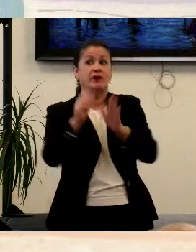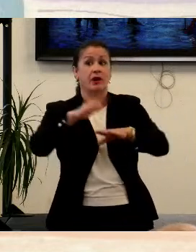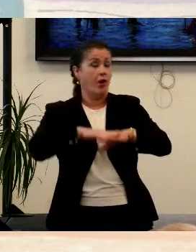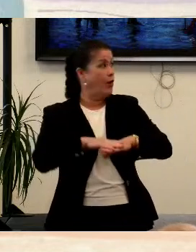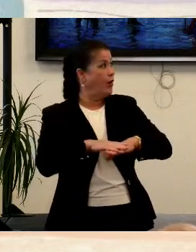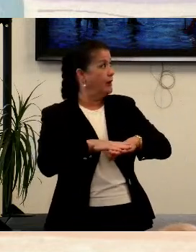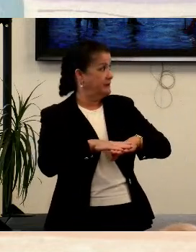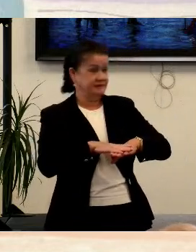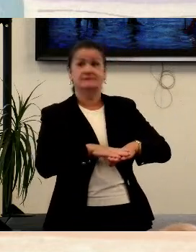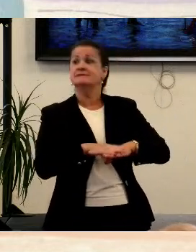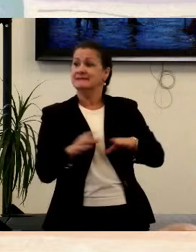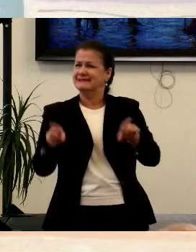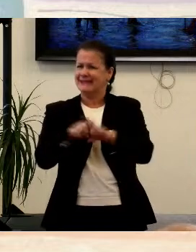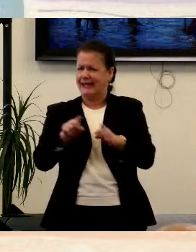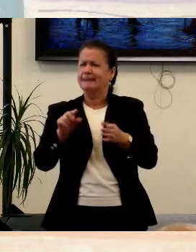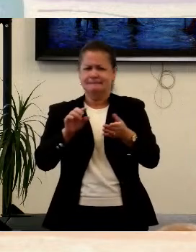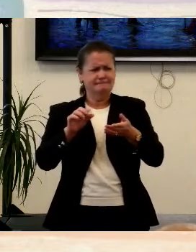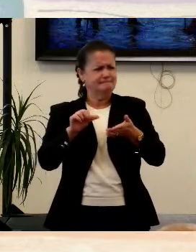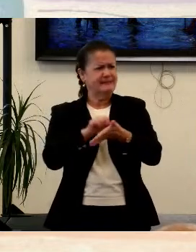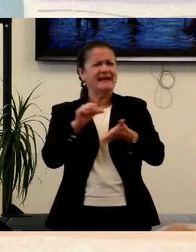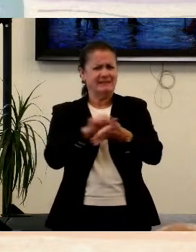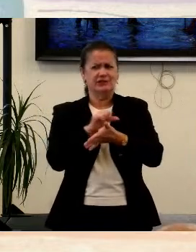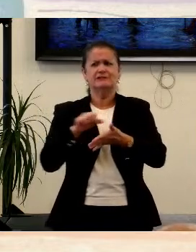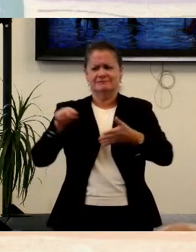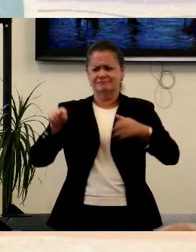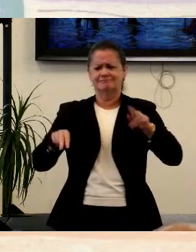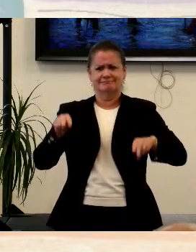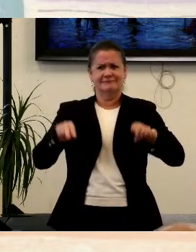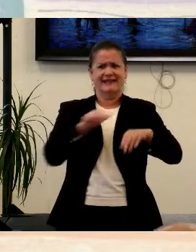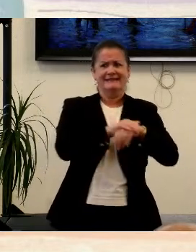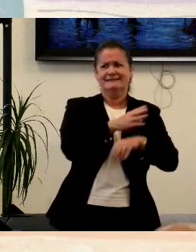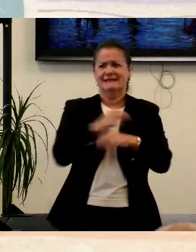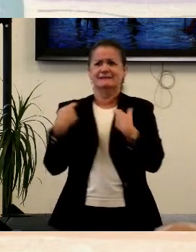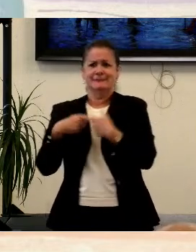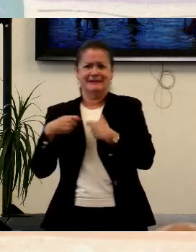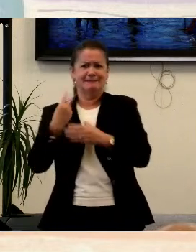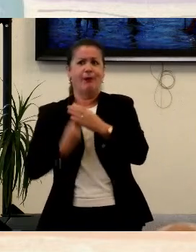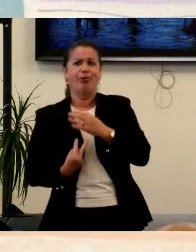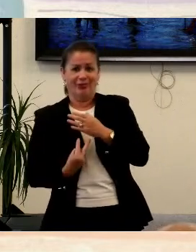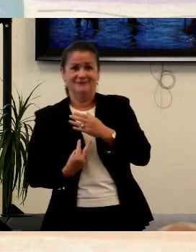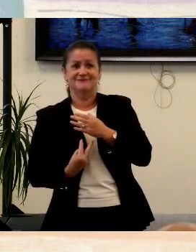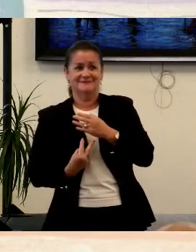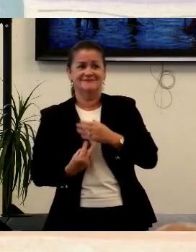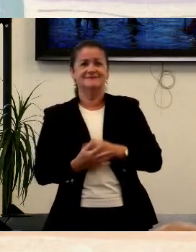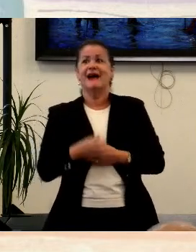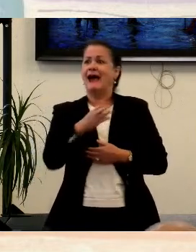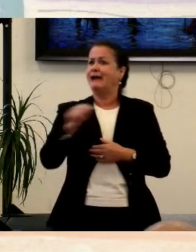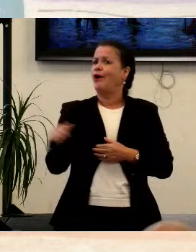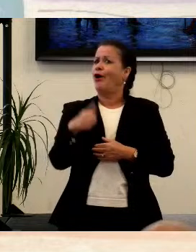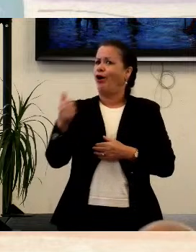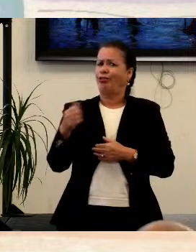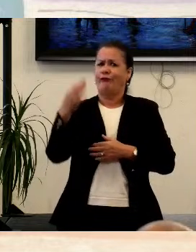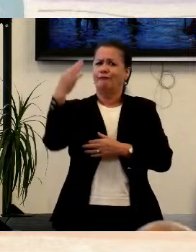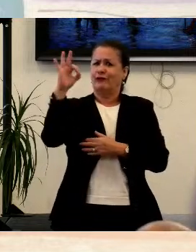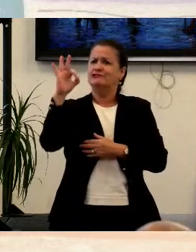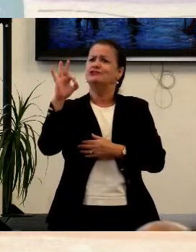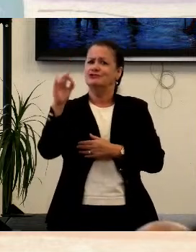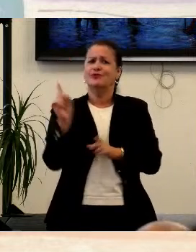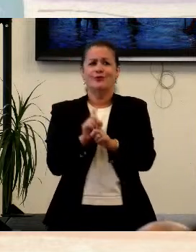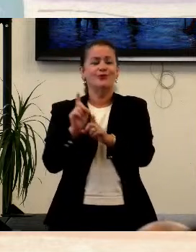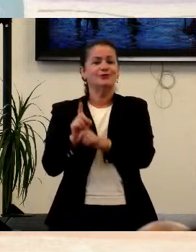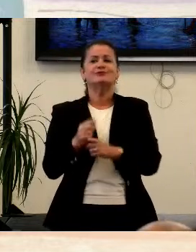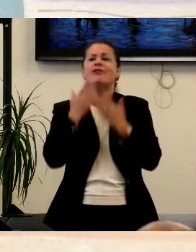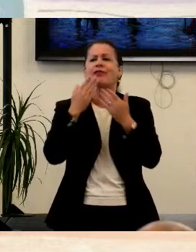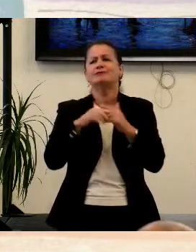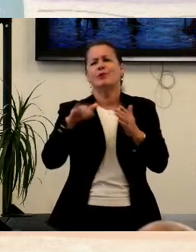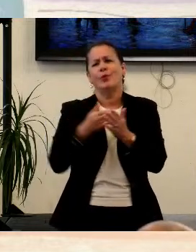this edition on the same pages. Books for Blue is also available in an English Haitian Creole edition. Again, thanks to all of you. It has